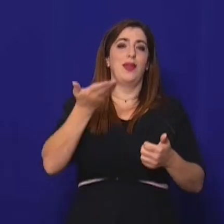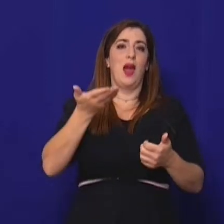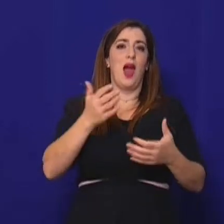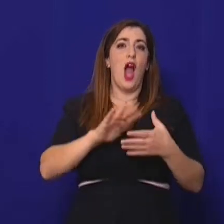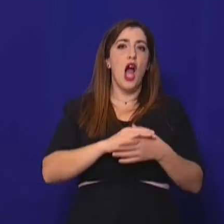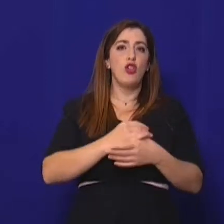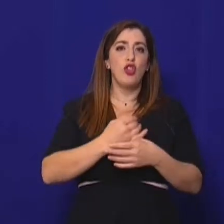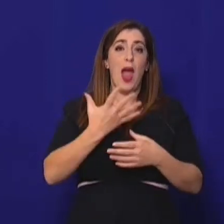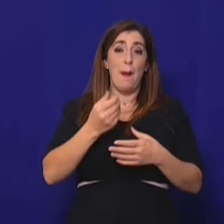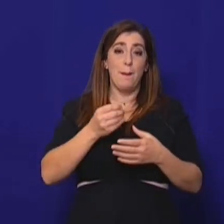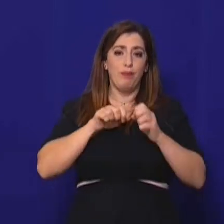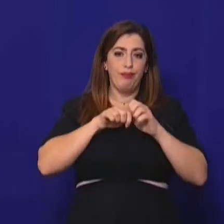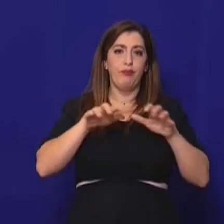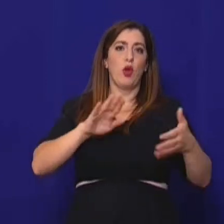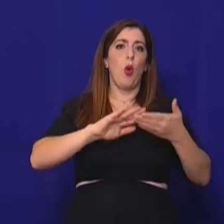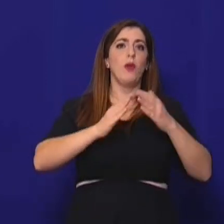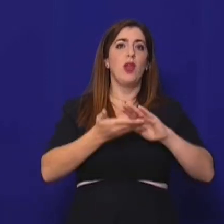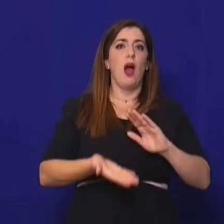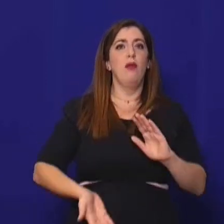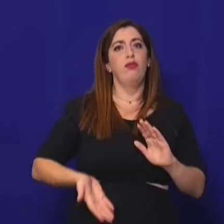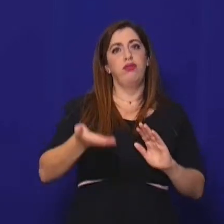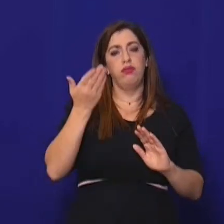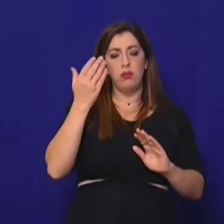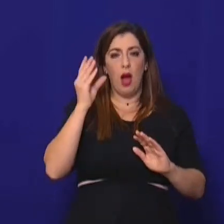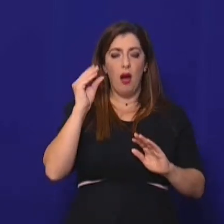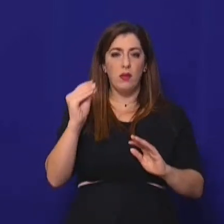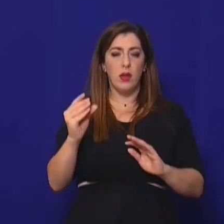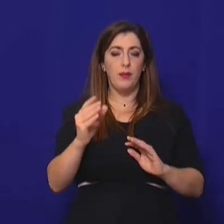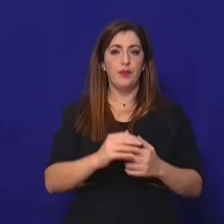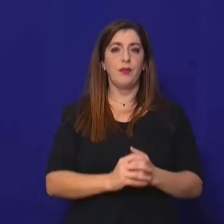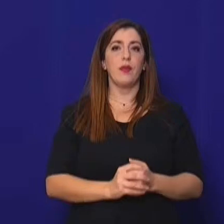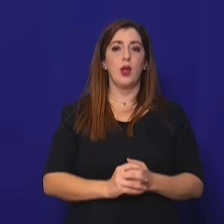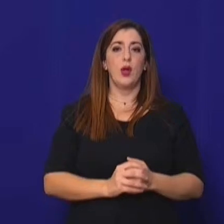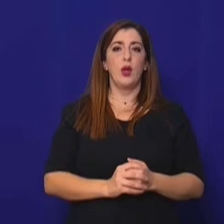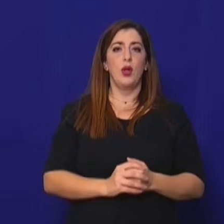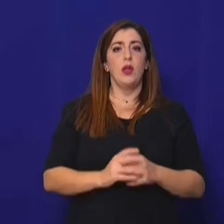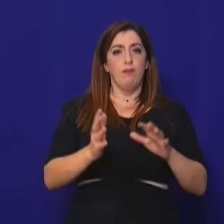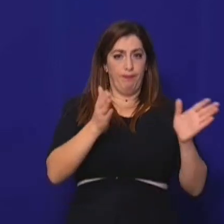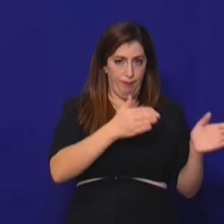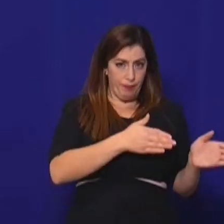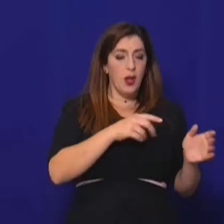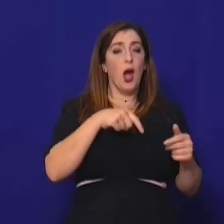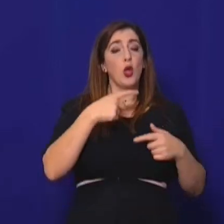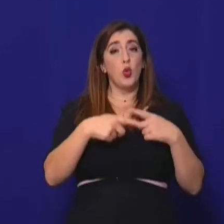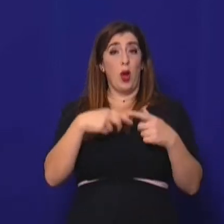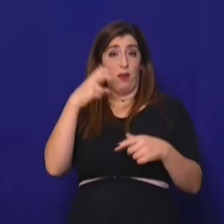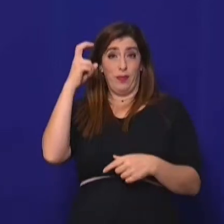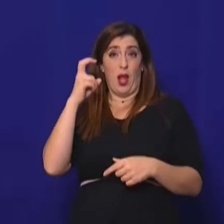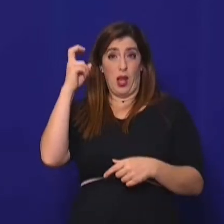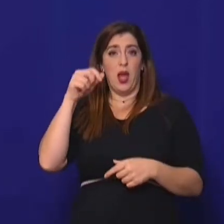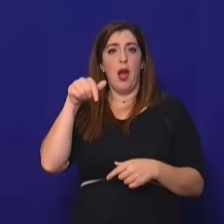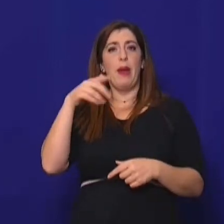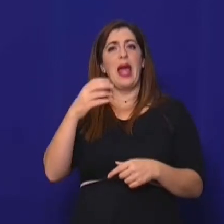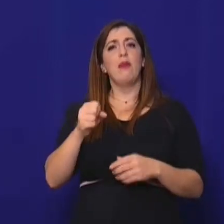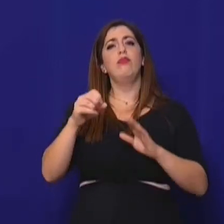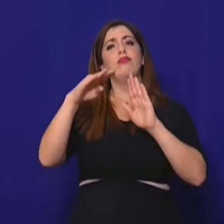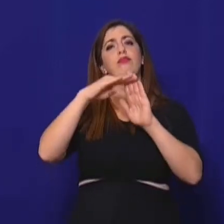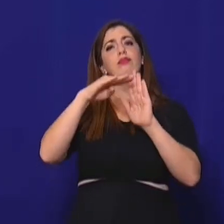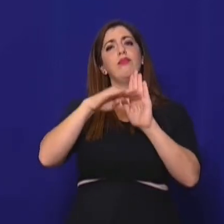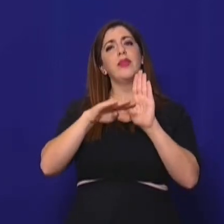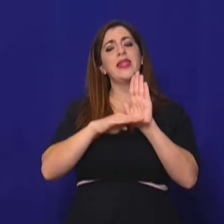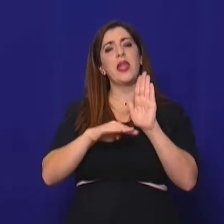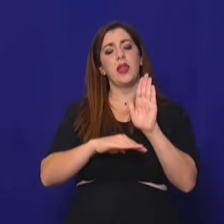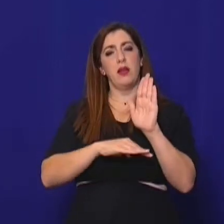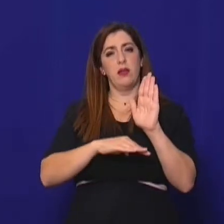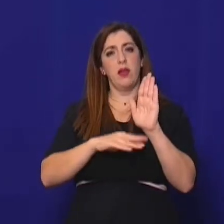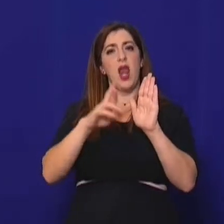fil-komunità. Fuq tal-linja aħna wkoll mill-ewwel ħriġna wkoll dawk l-standards li wkoll qegħdin ippubblikati fuq il-website fejn inti tkun